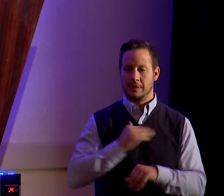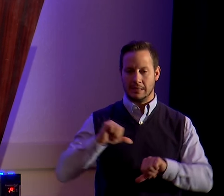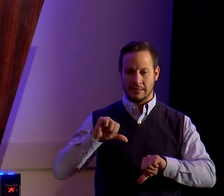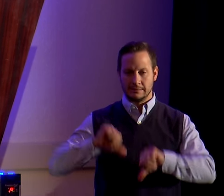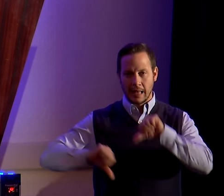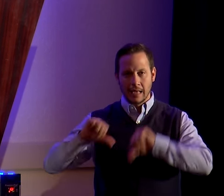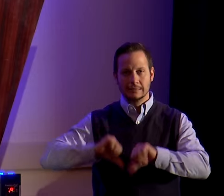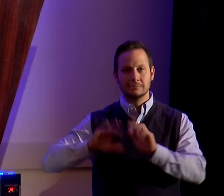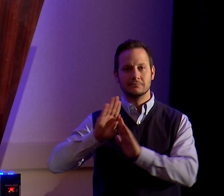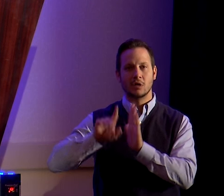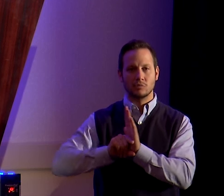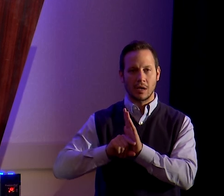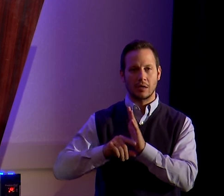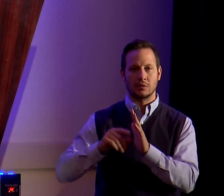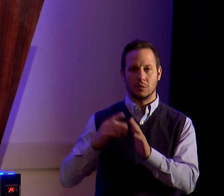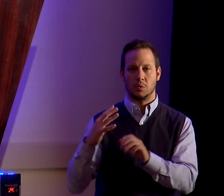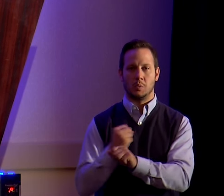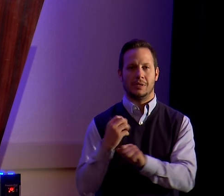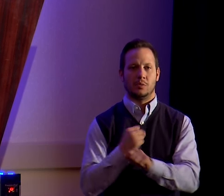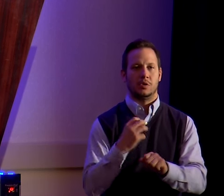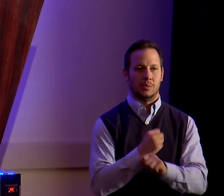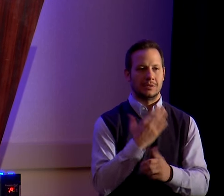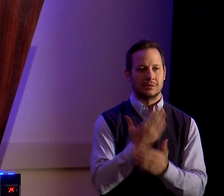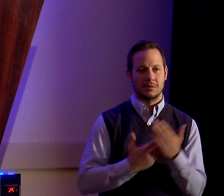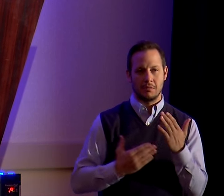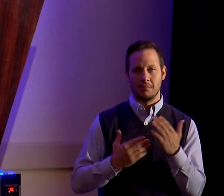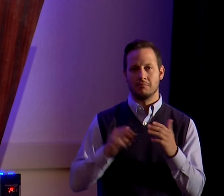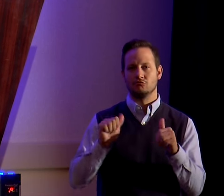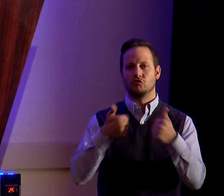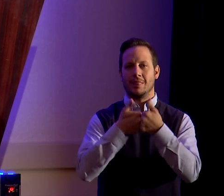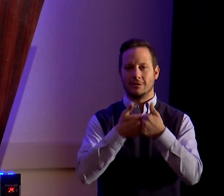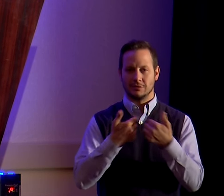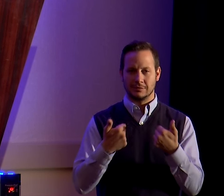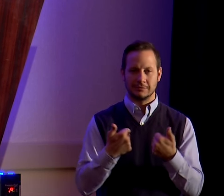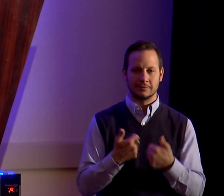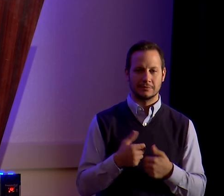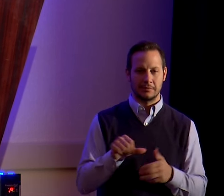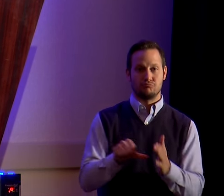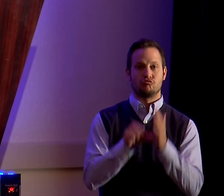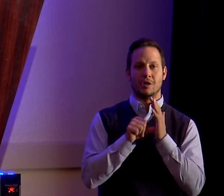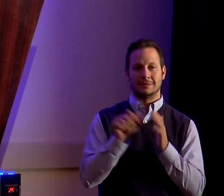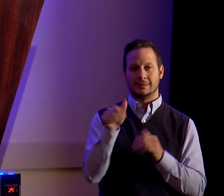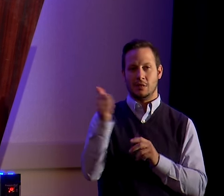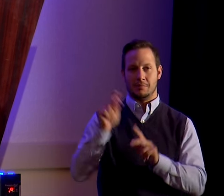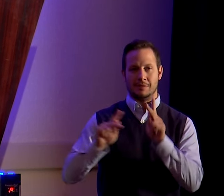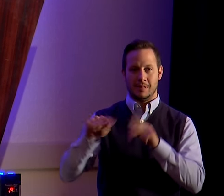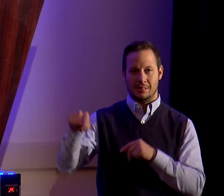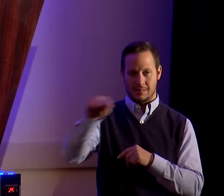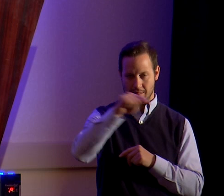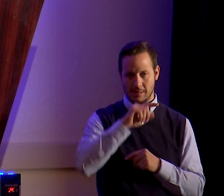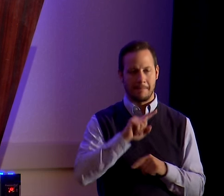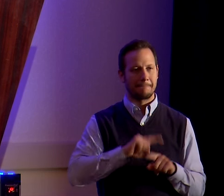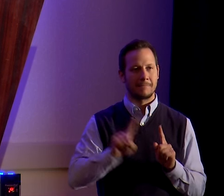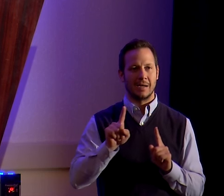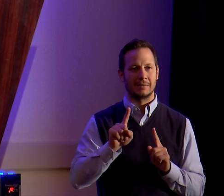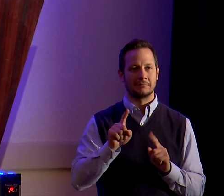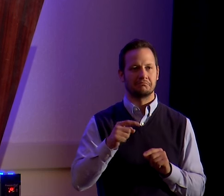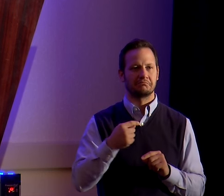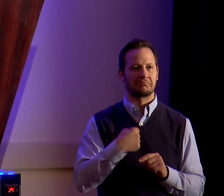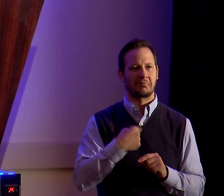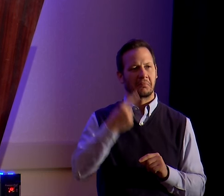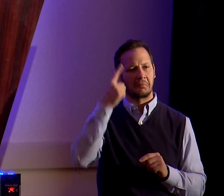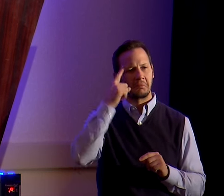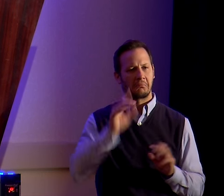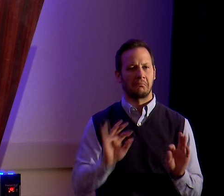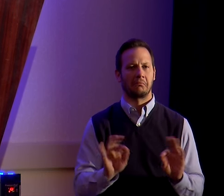science background to be able to win some challenges and to be able to impress them. but I never made a big deal out of